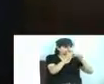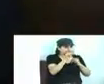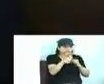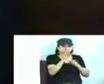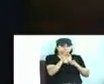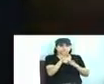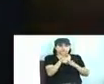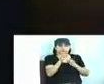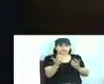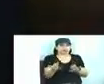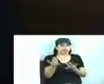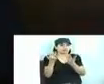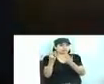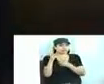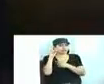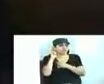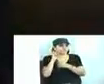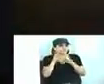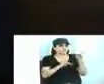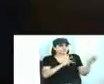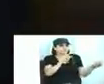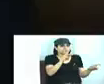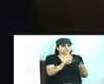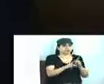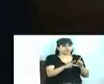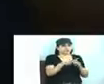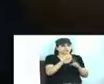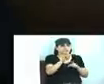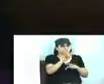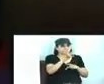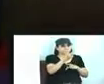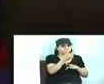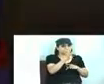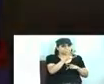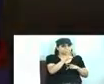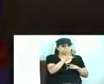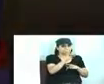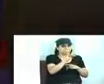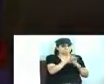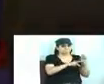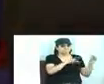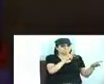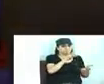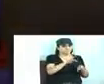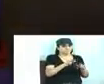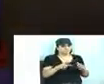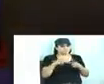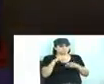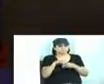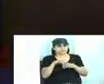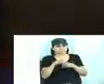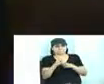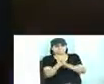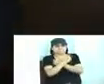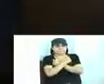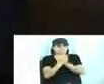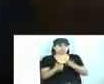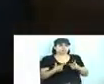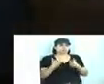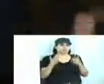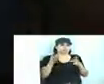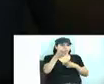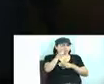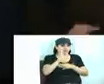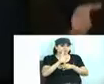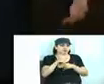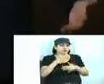people who are on a journey, a pilgrim people who are so hungry to live in the love of the living God that we are willing to let go